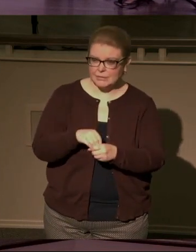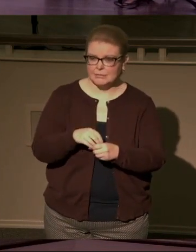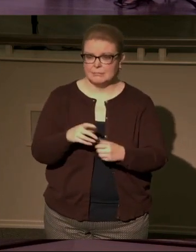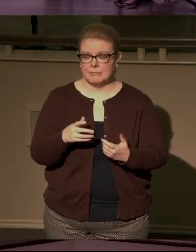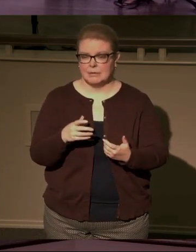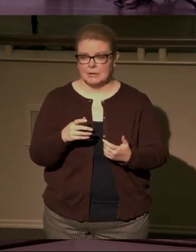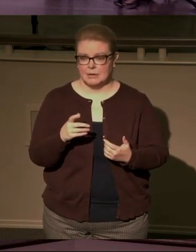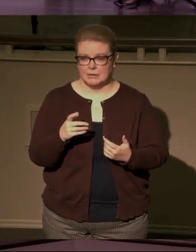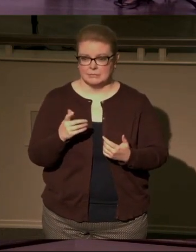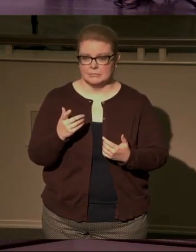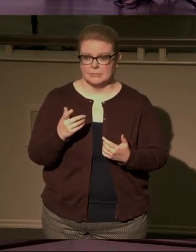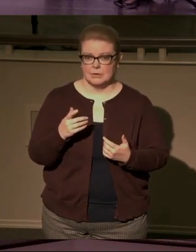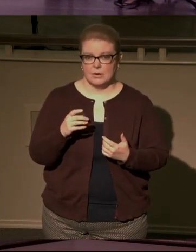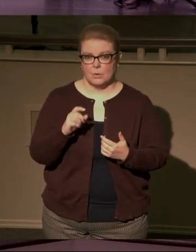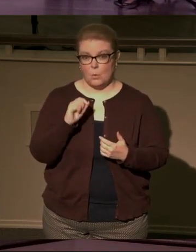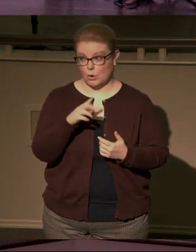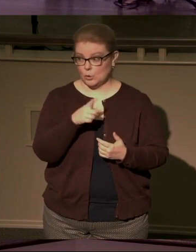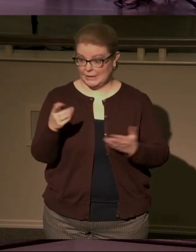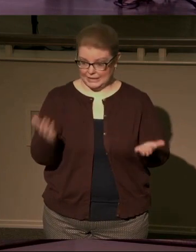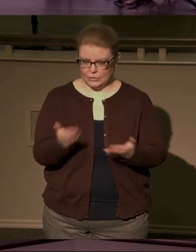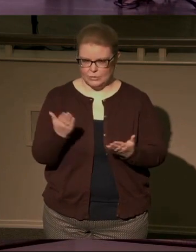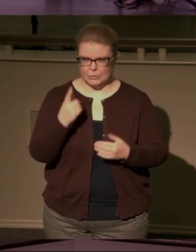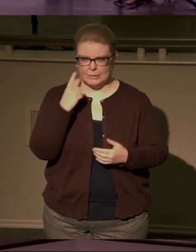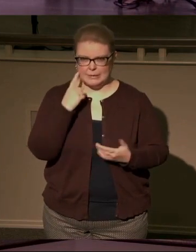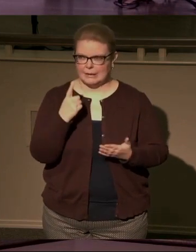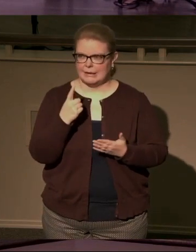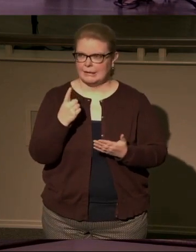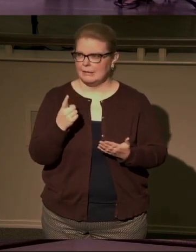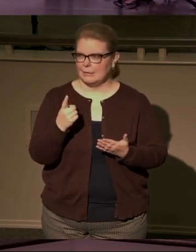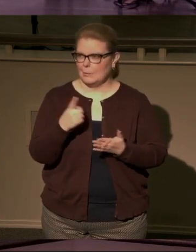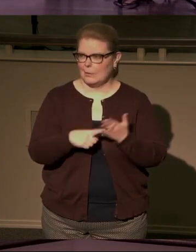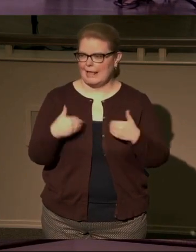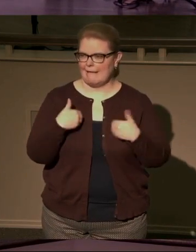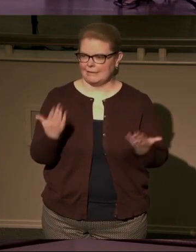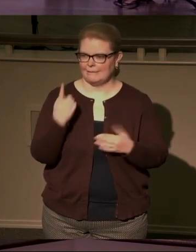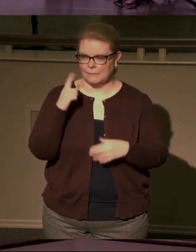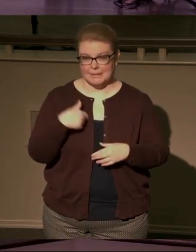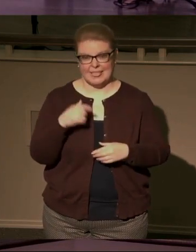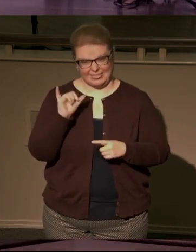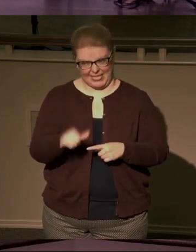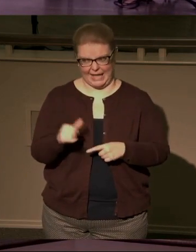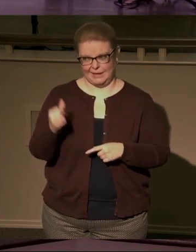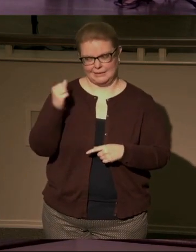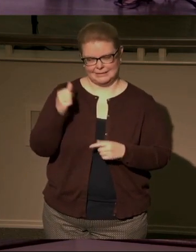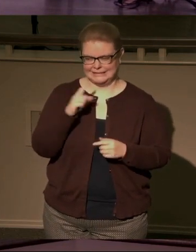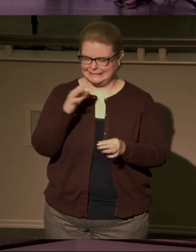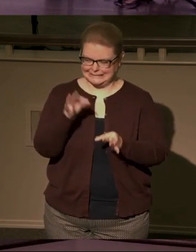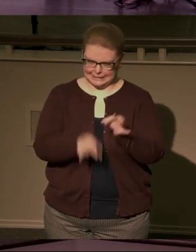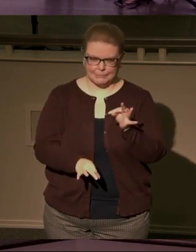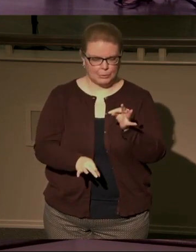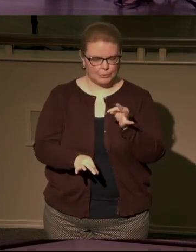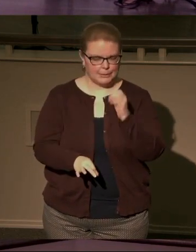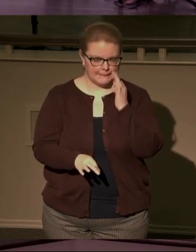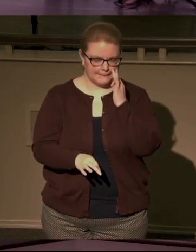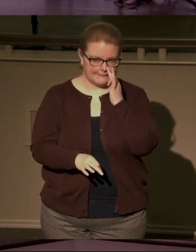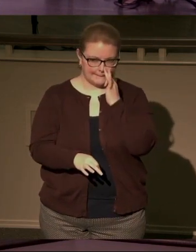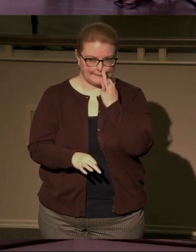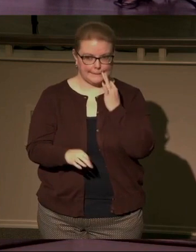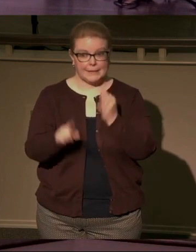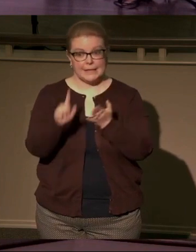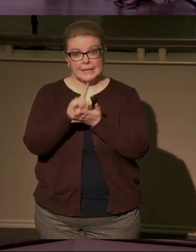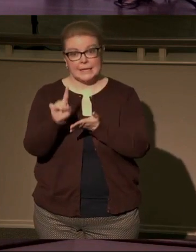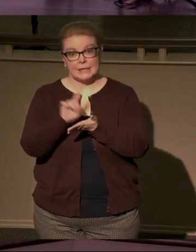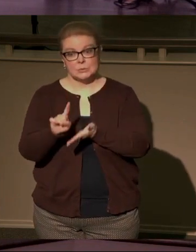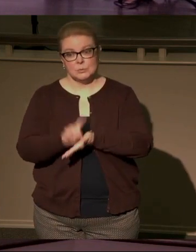start here, or you're here and you're like, what is there for me? Listen, this is for you. Here it is. It's super simple. Each week there will